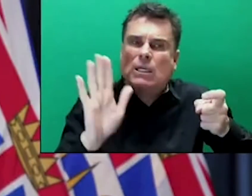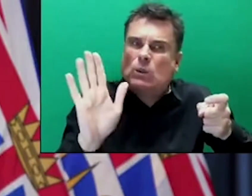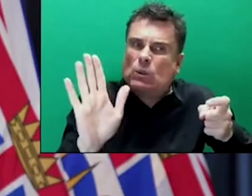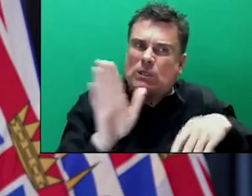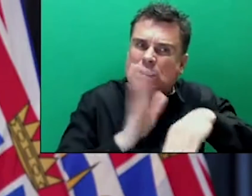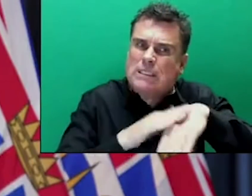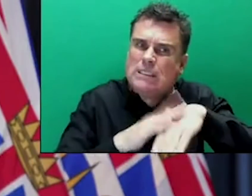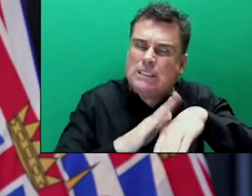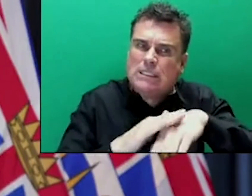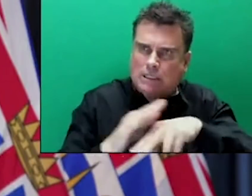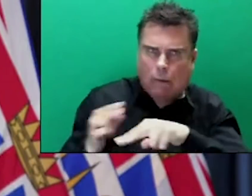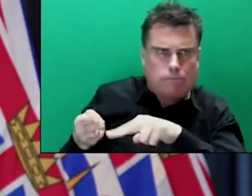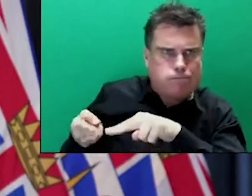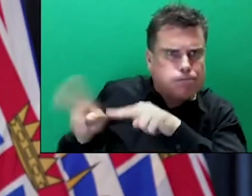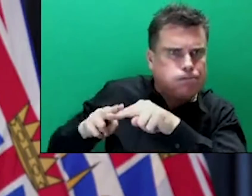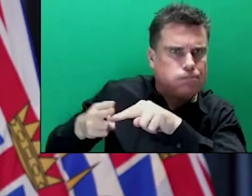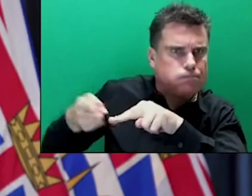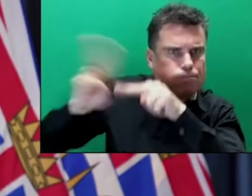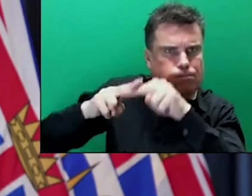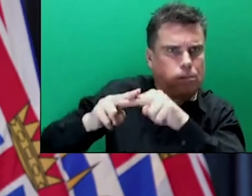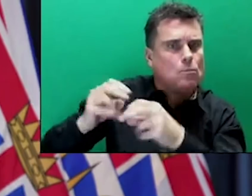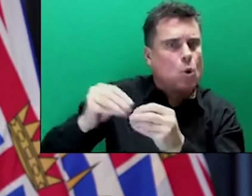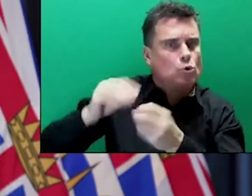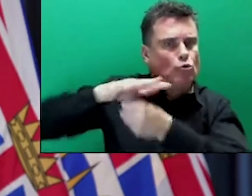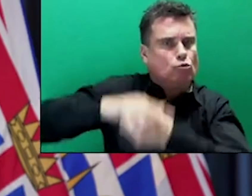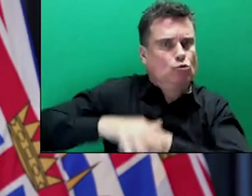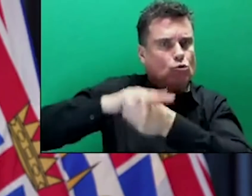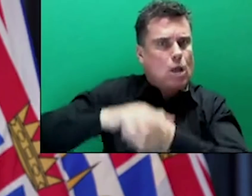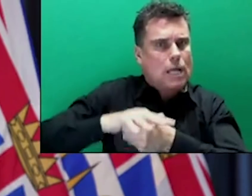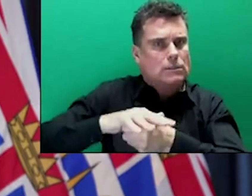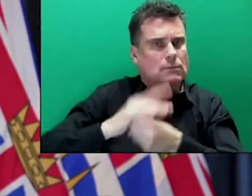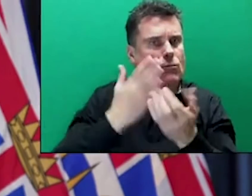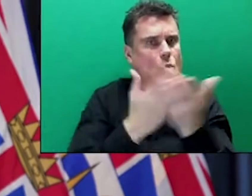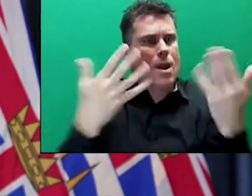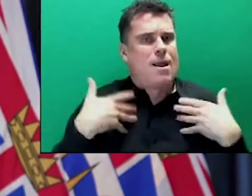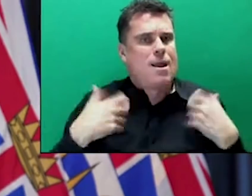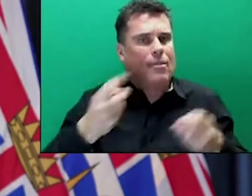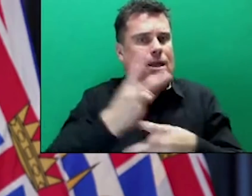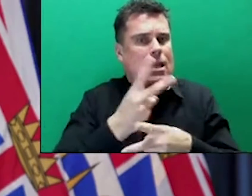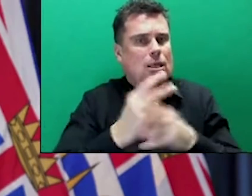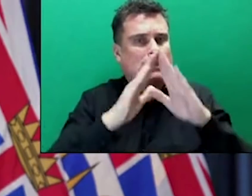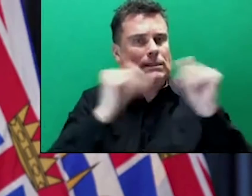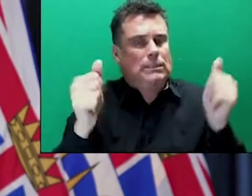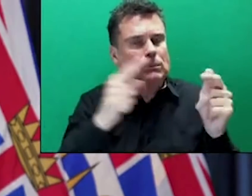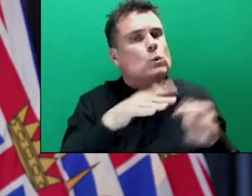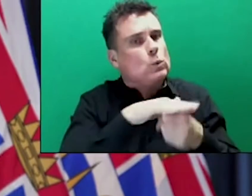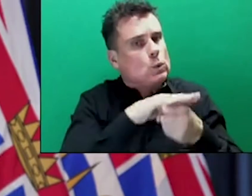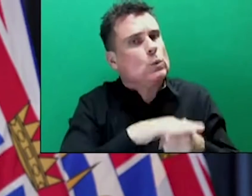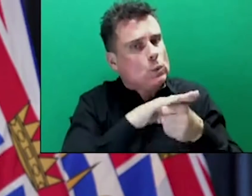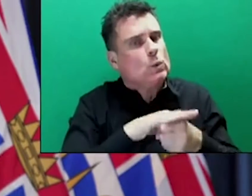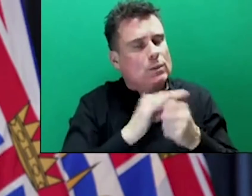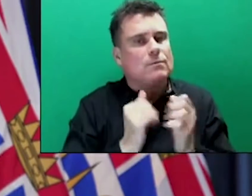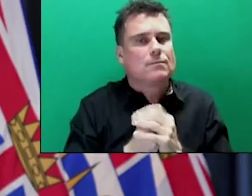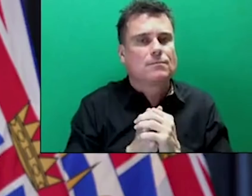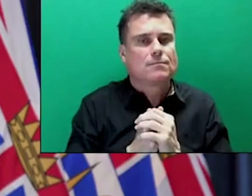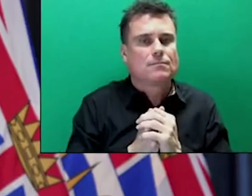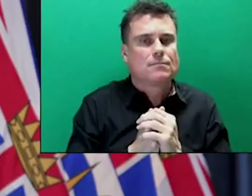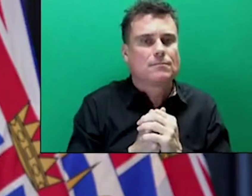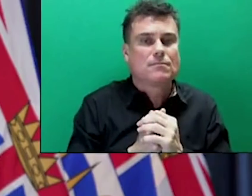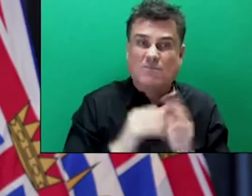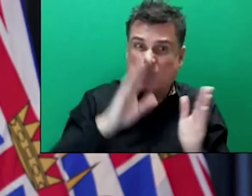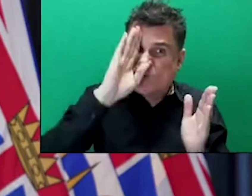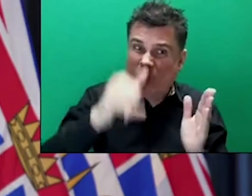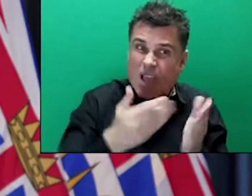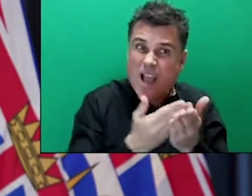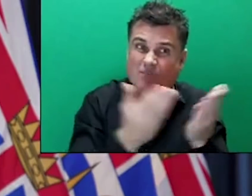As you know, the orders that we've had in place have been to reduce our in-person social interactions